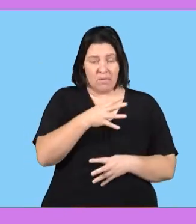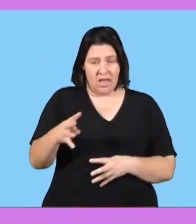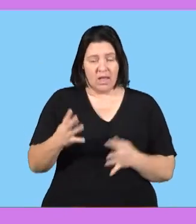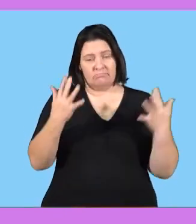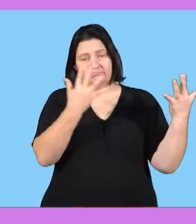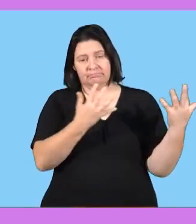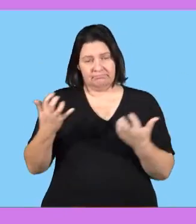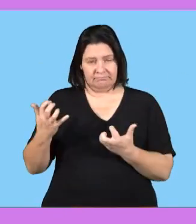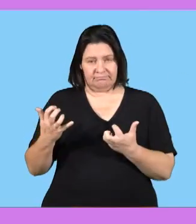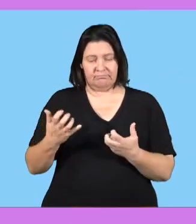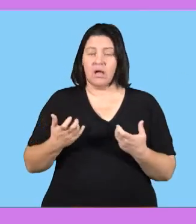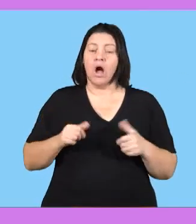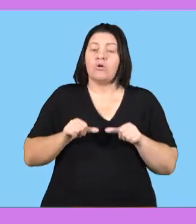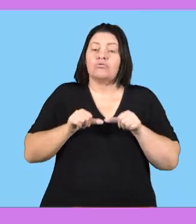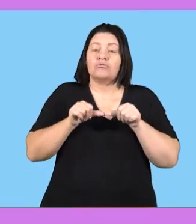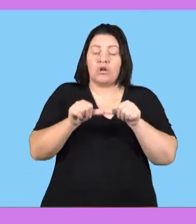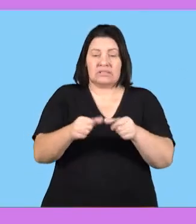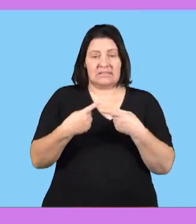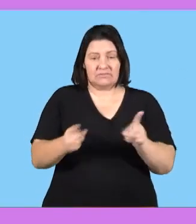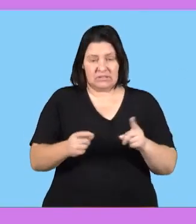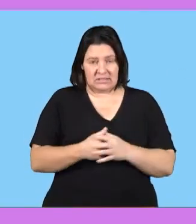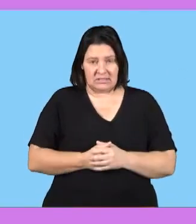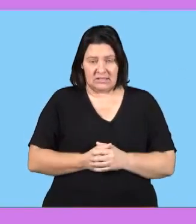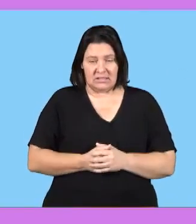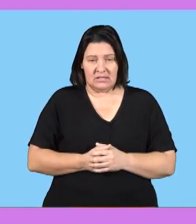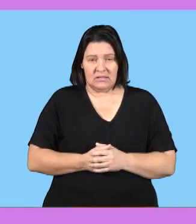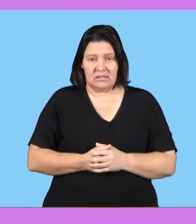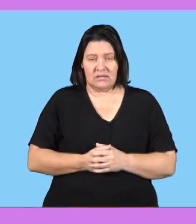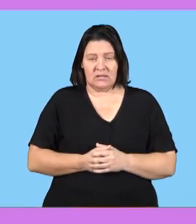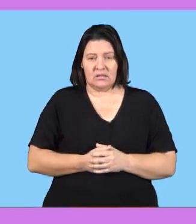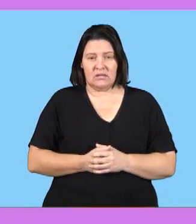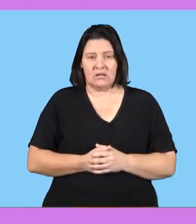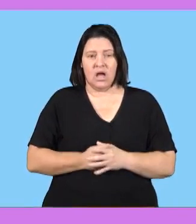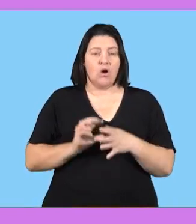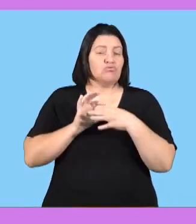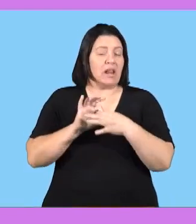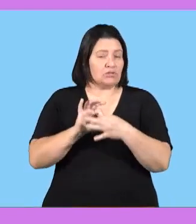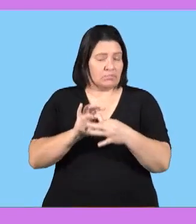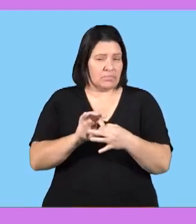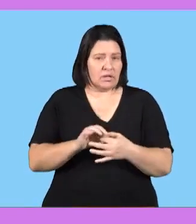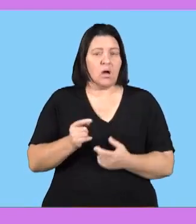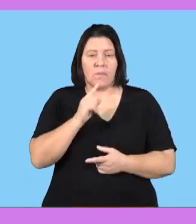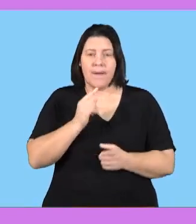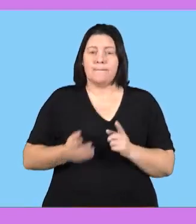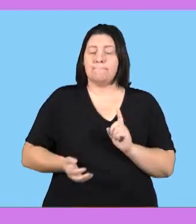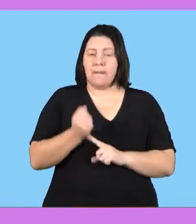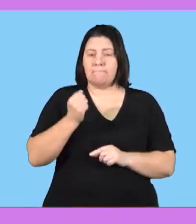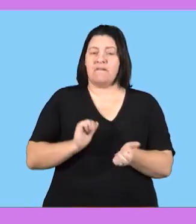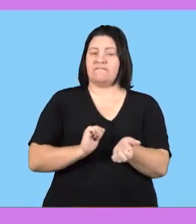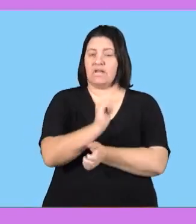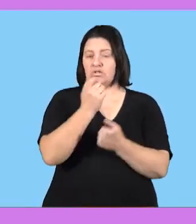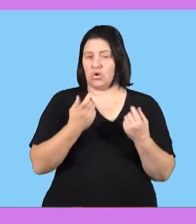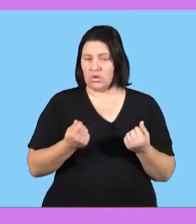to calculate the constant difference or the constant difference relationship is that you will take the